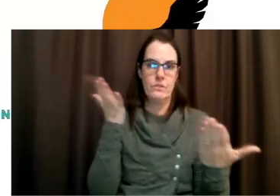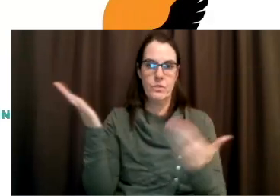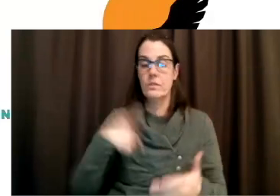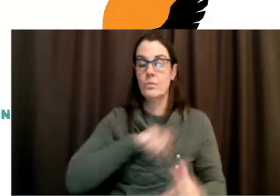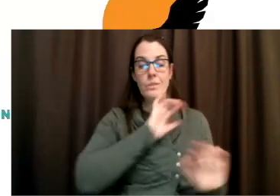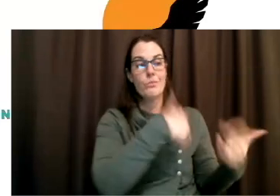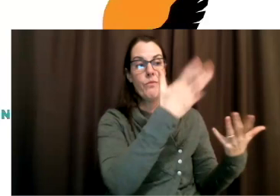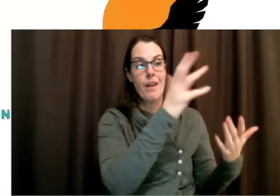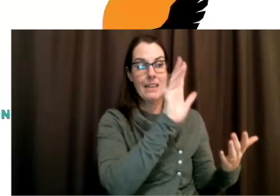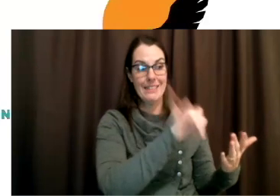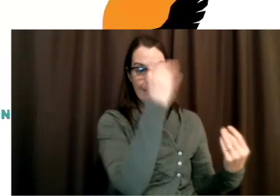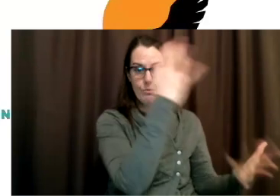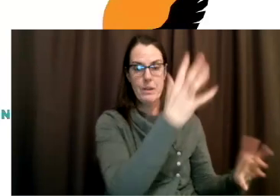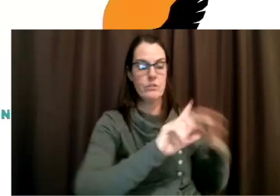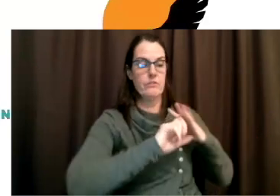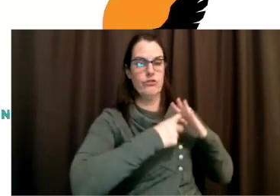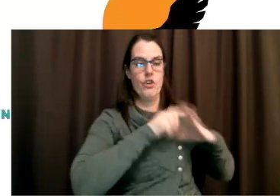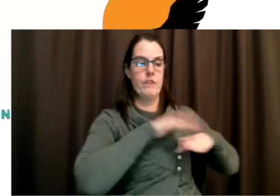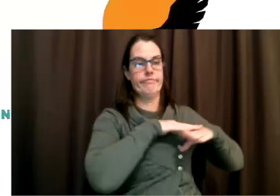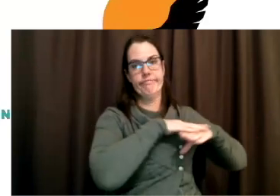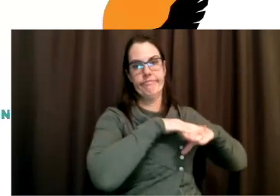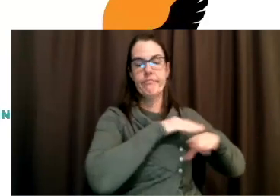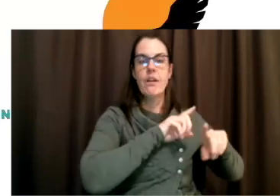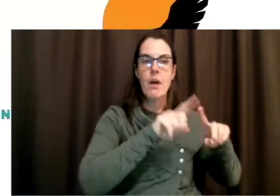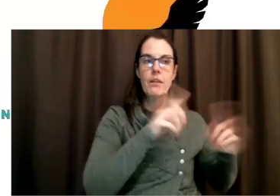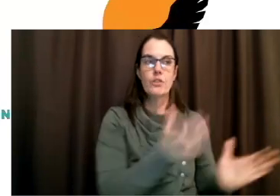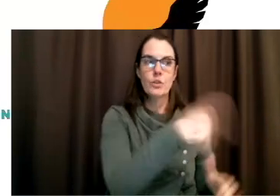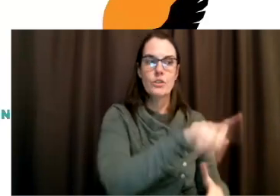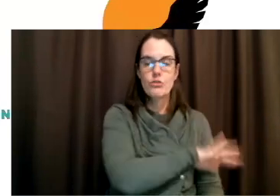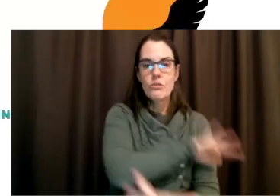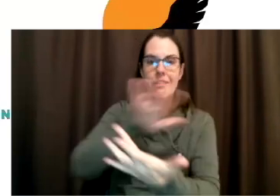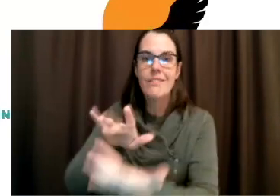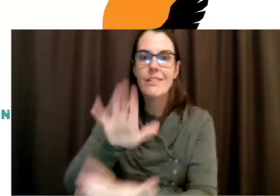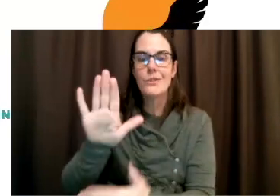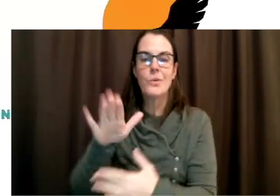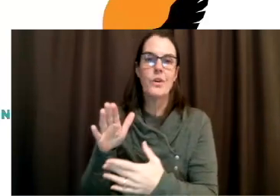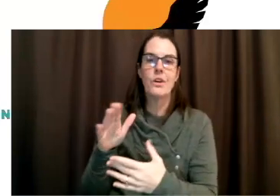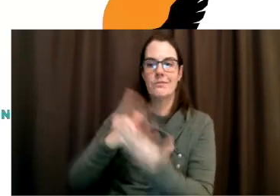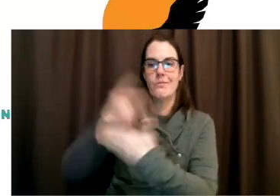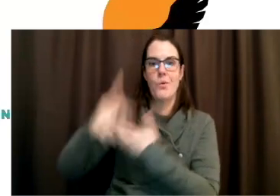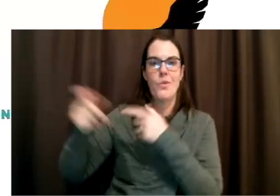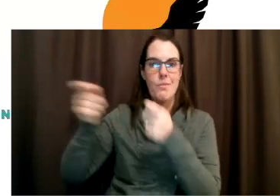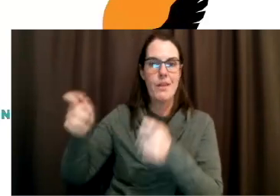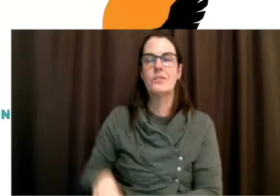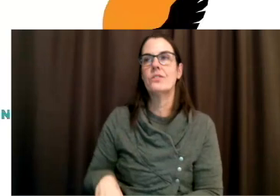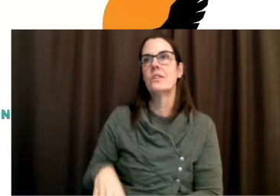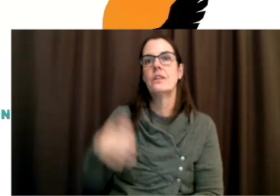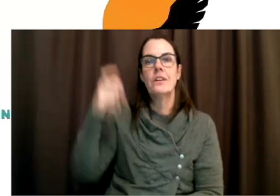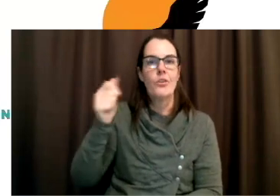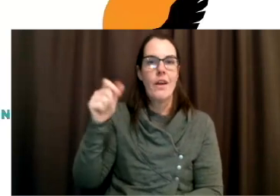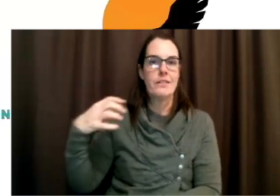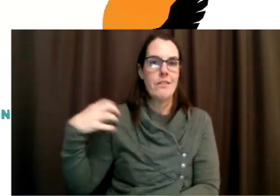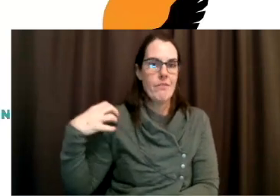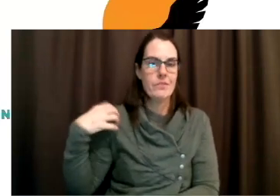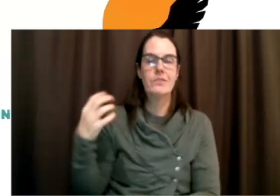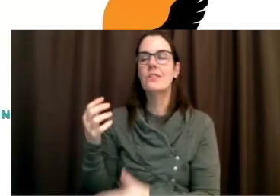as a starting point, but encourage people to reach out to your program manager, grants officer, and